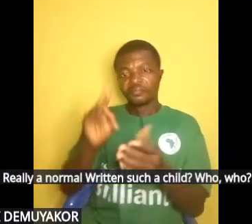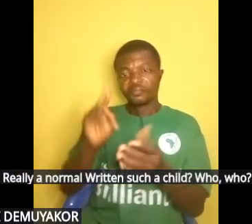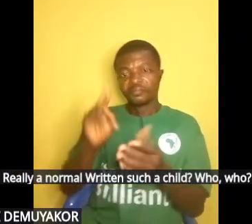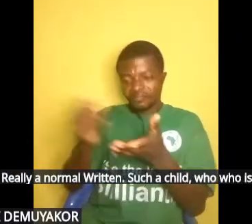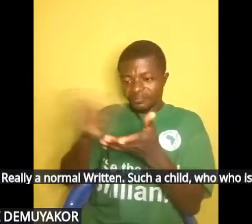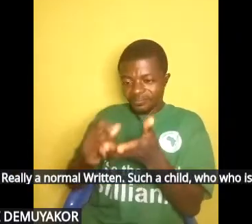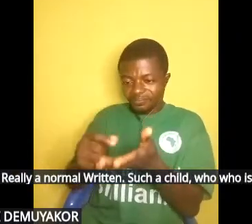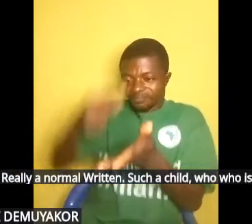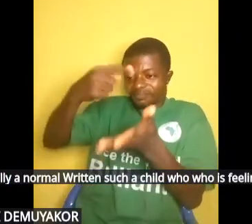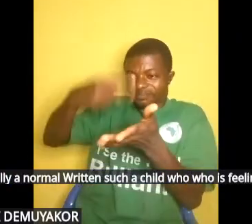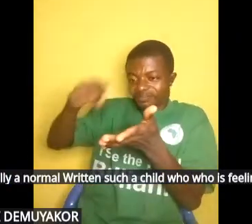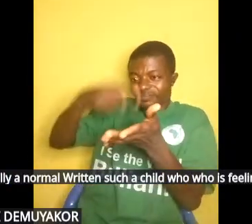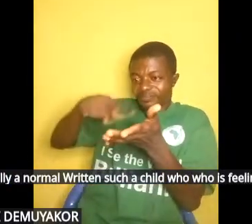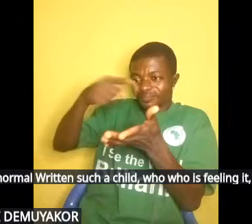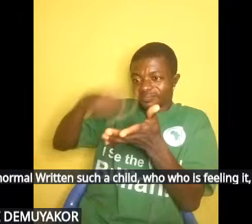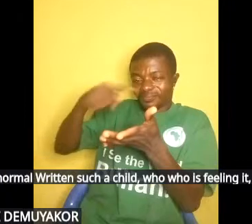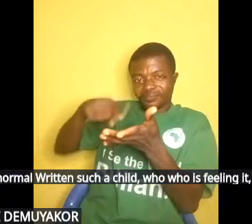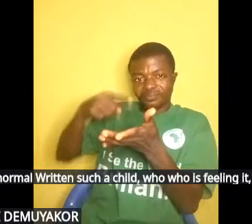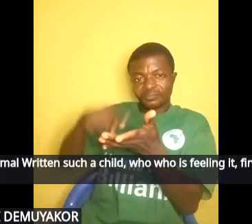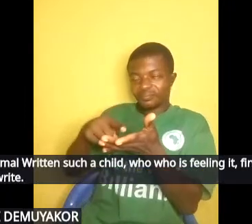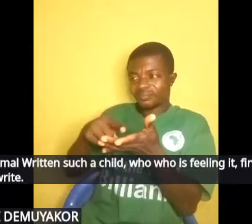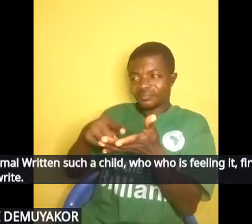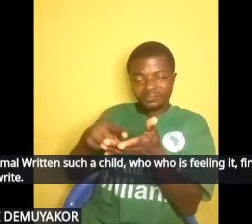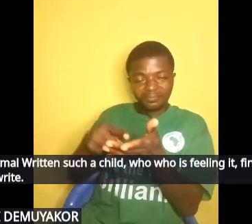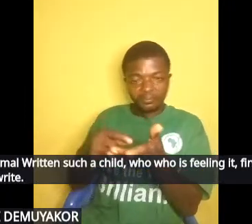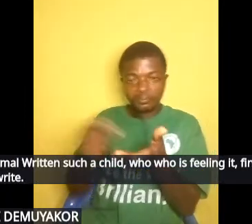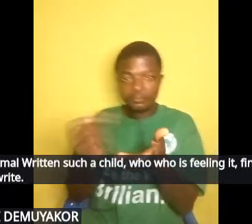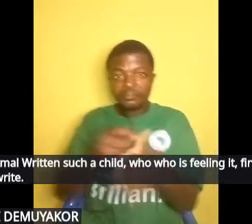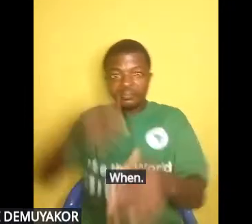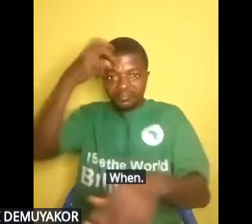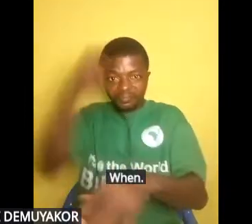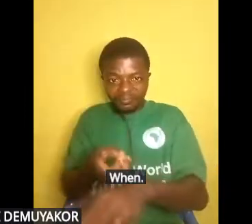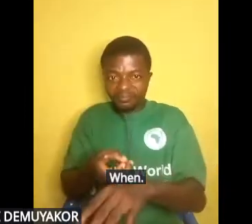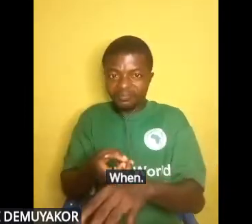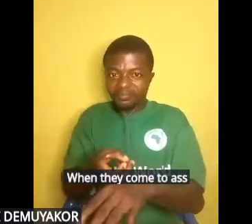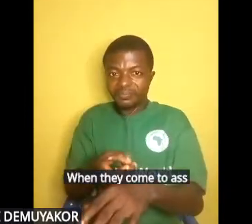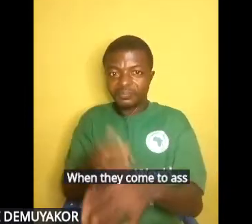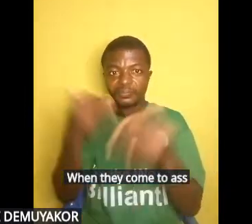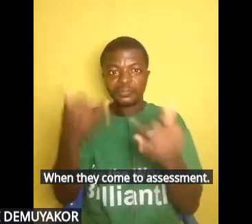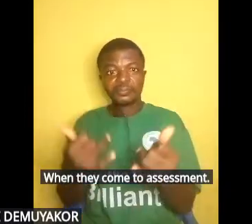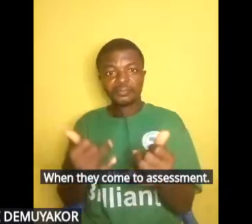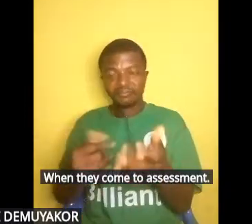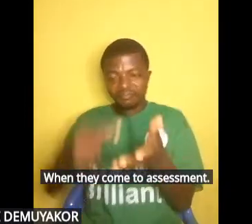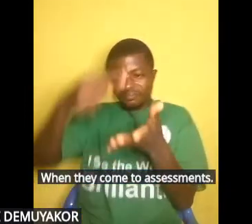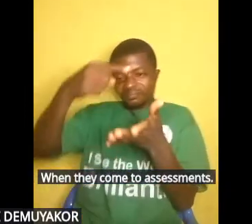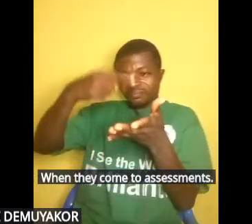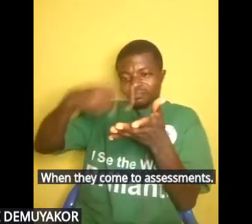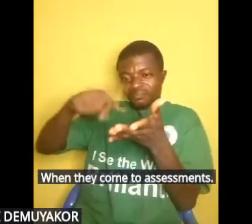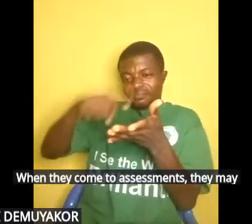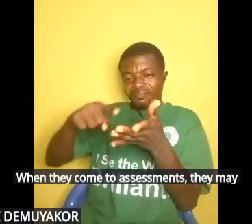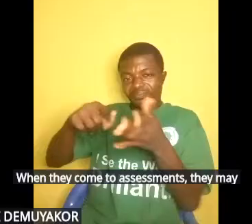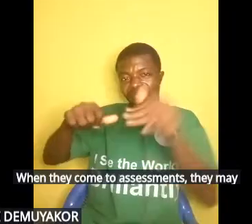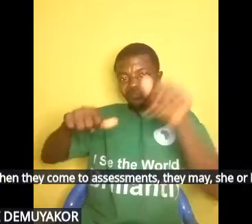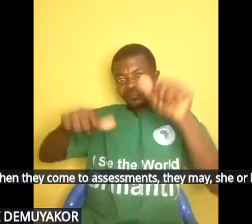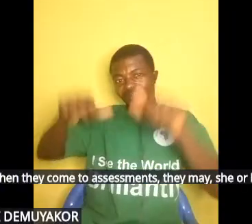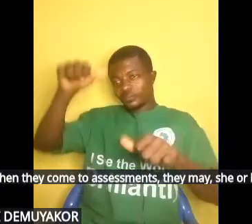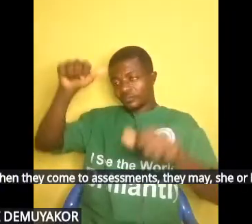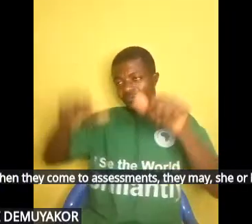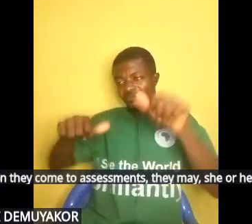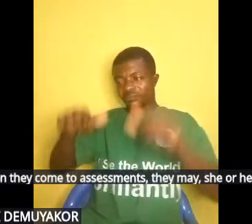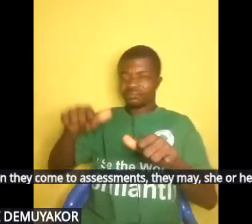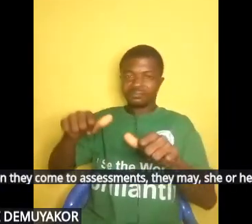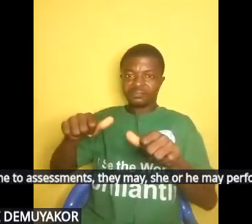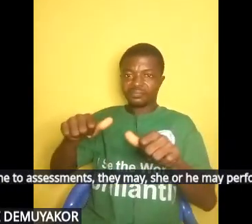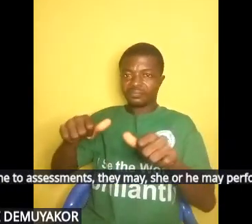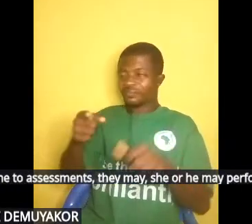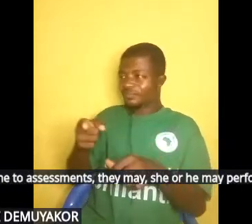finding it very difficult to write. When it comes to assessment, she or he may perform poorly,